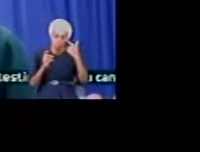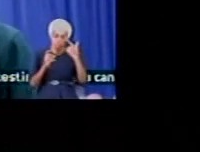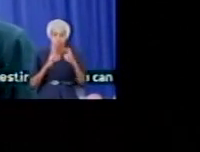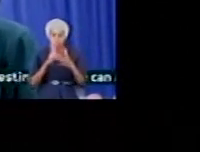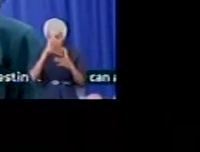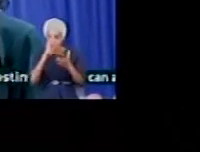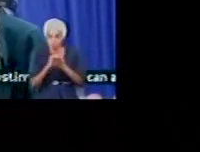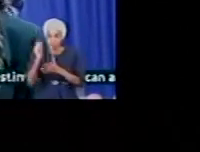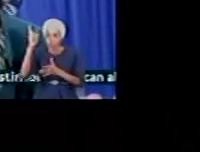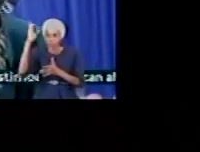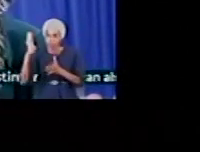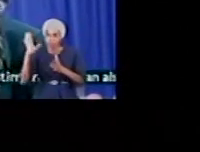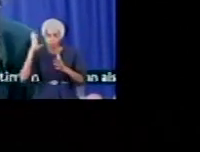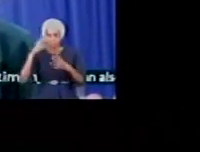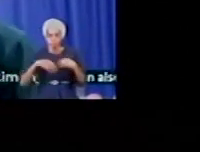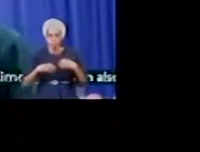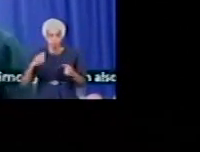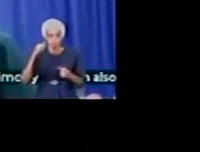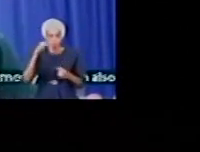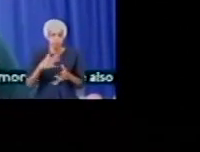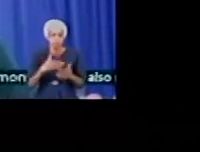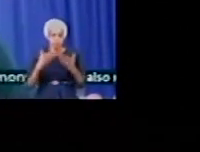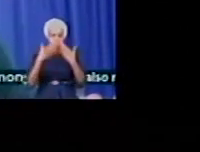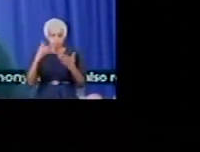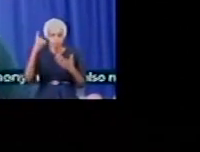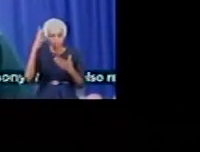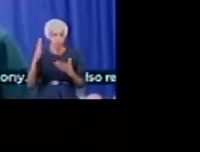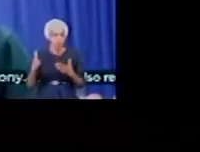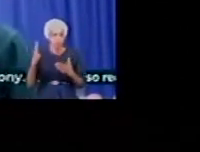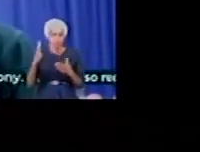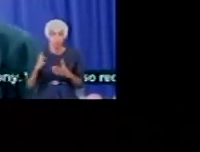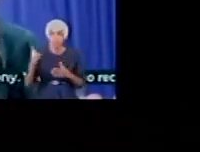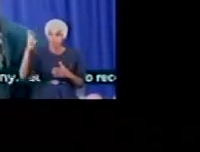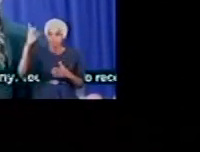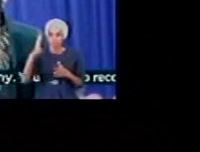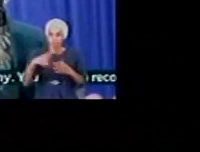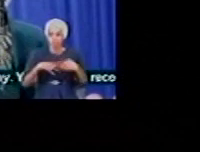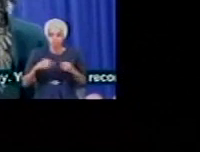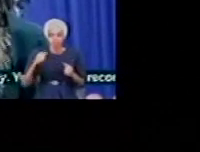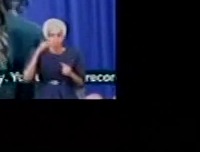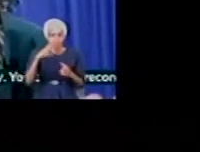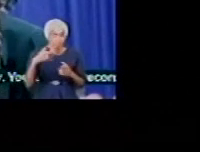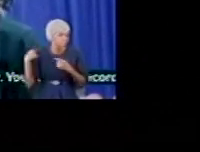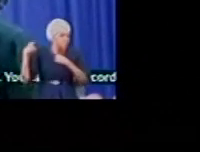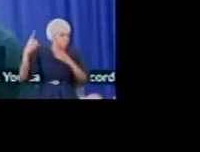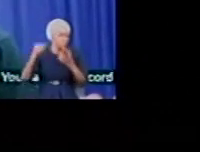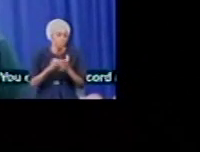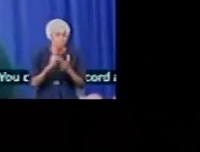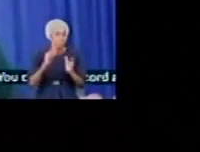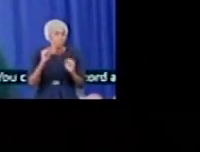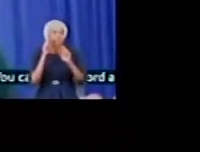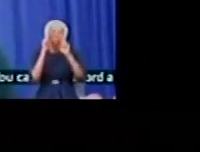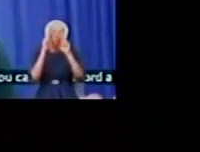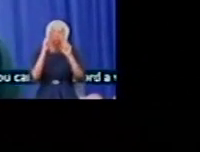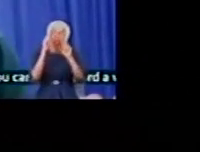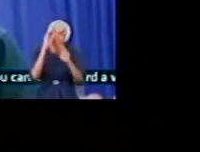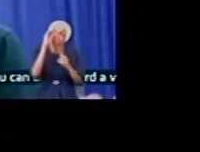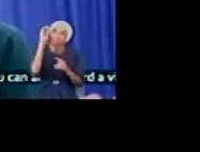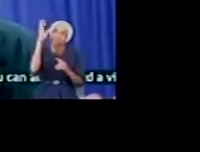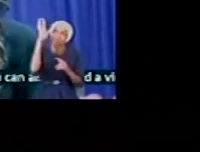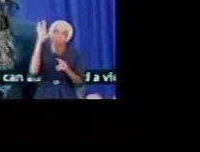then, I can face the red light, and nothing will happen to me. My second